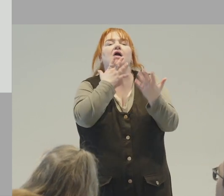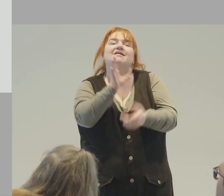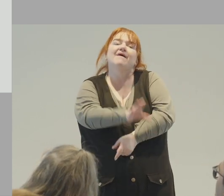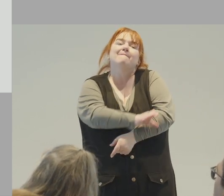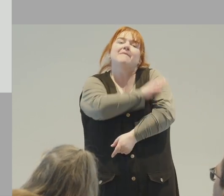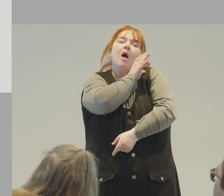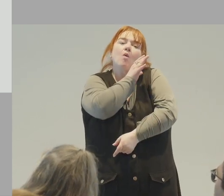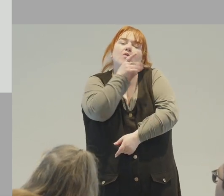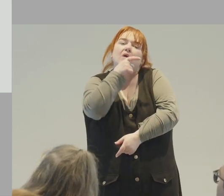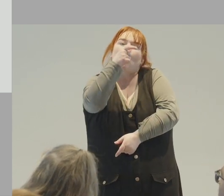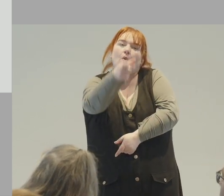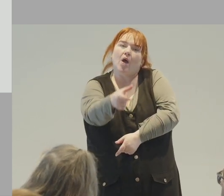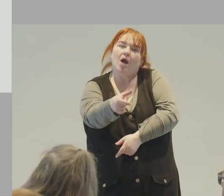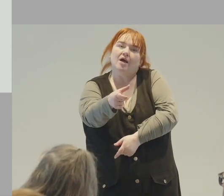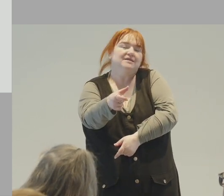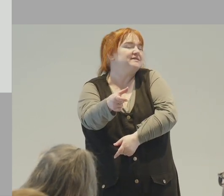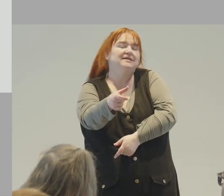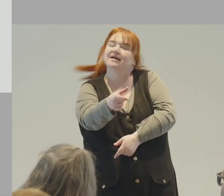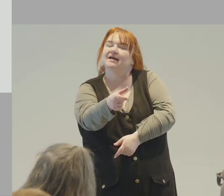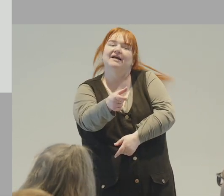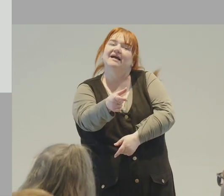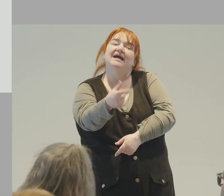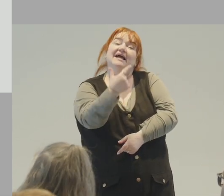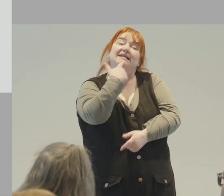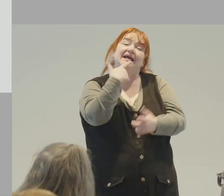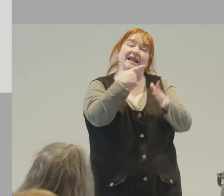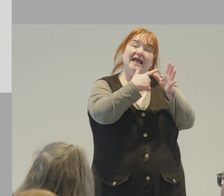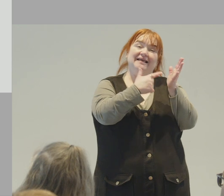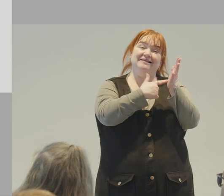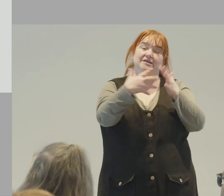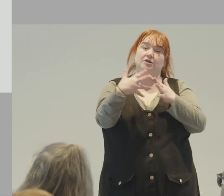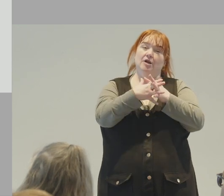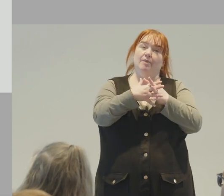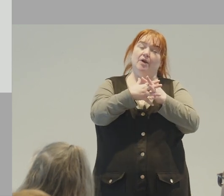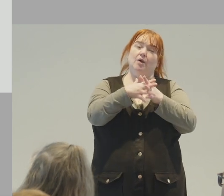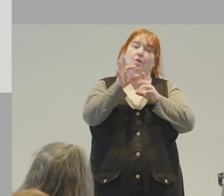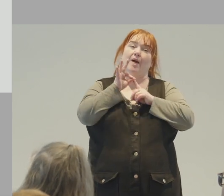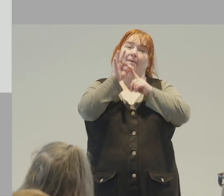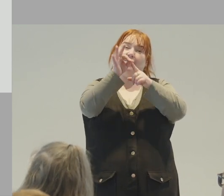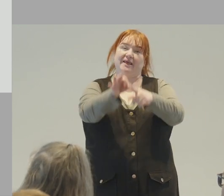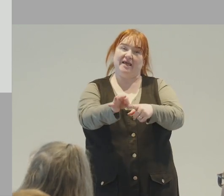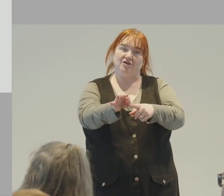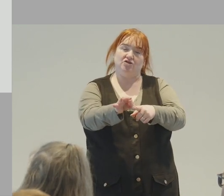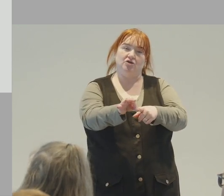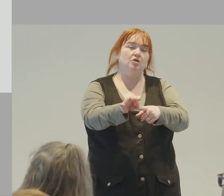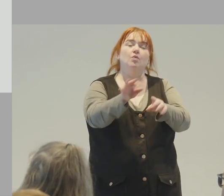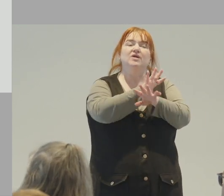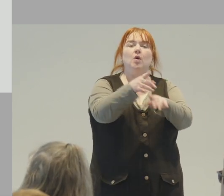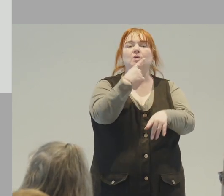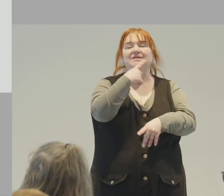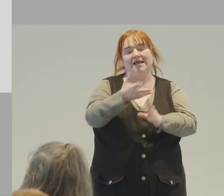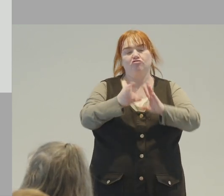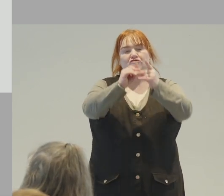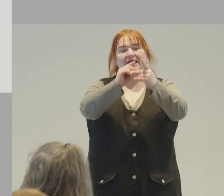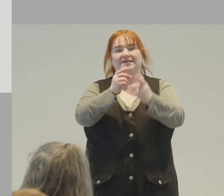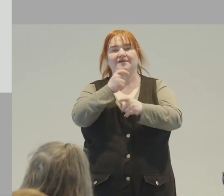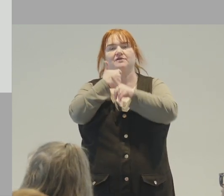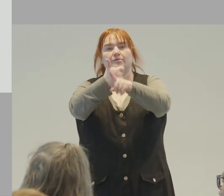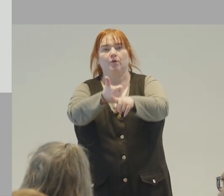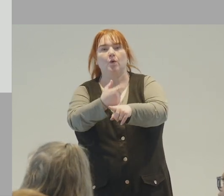Work application, we use the words that the Access to Work advisors knows. So instead of creative support, we say support worker, for example.